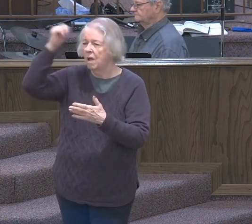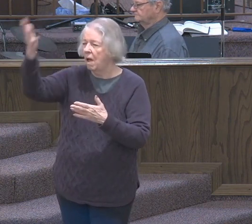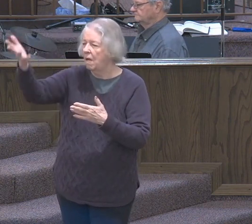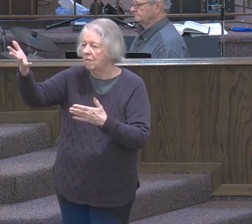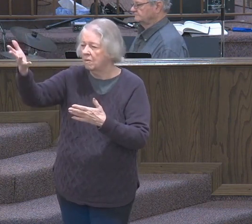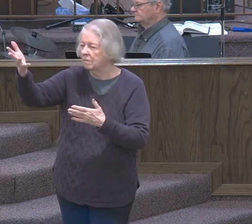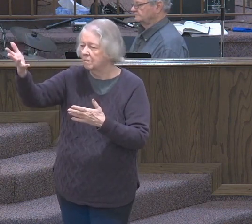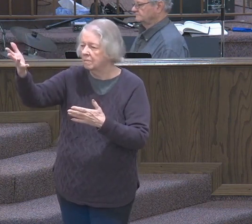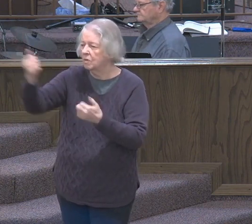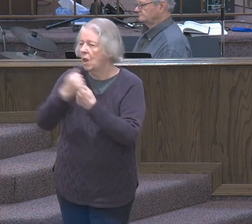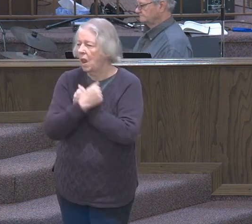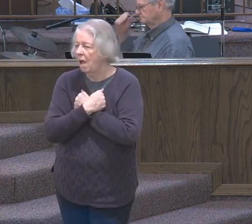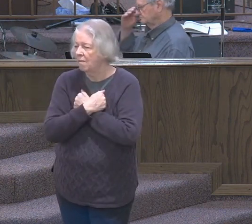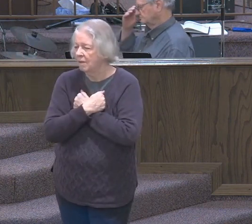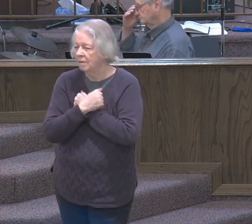on.